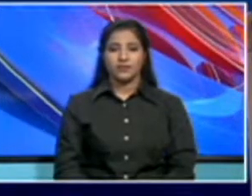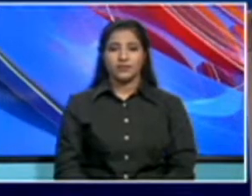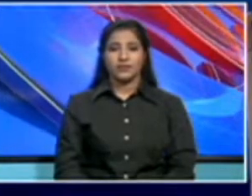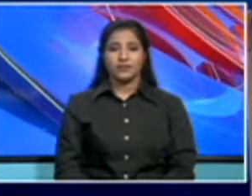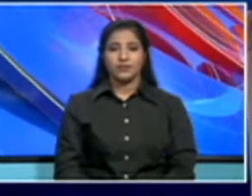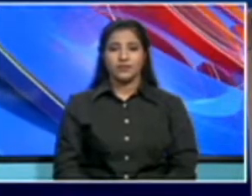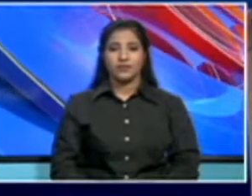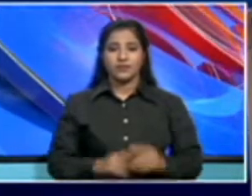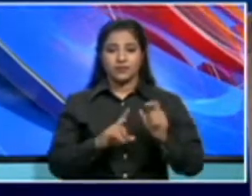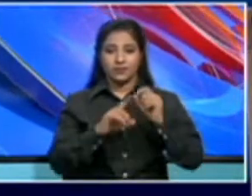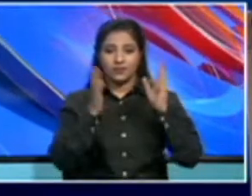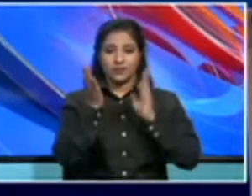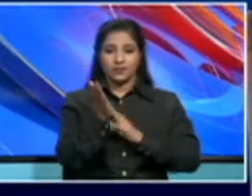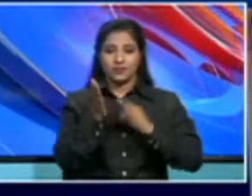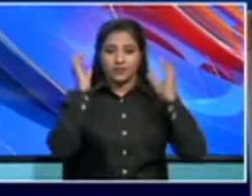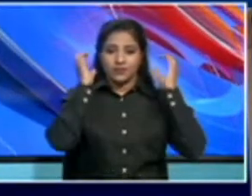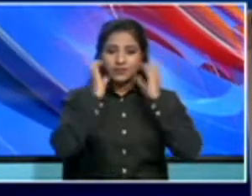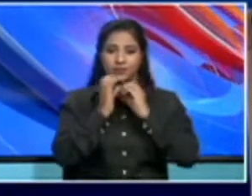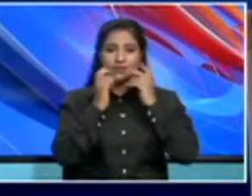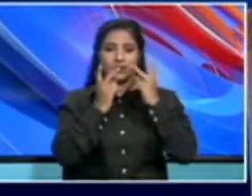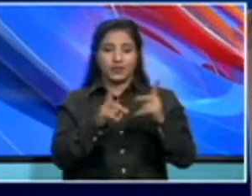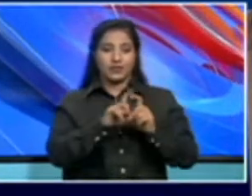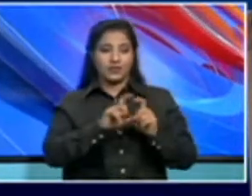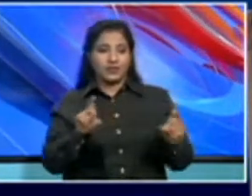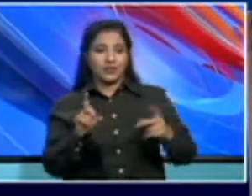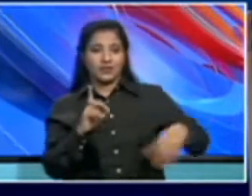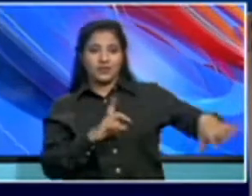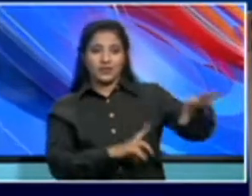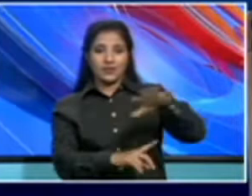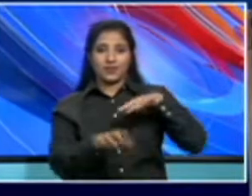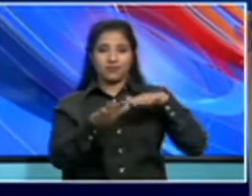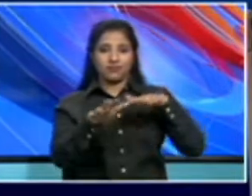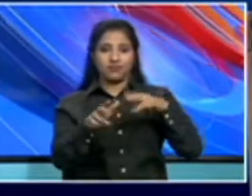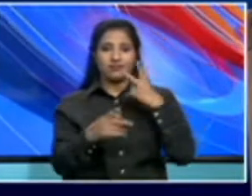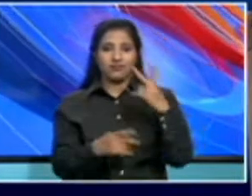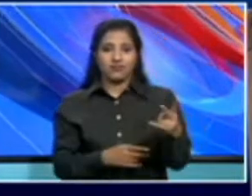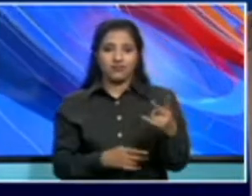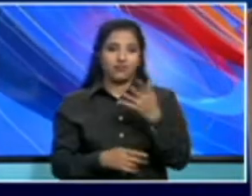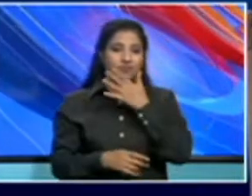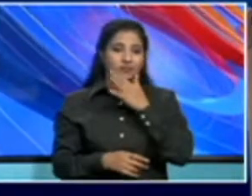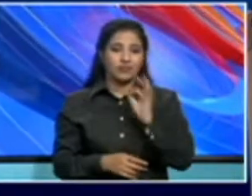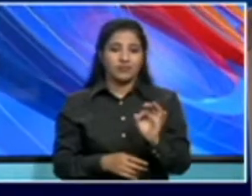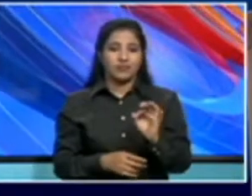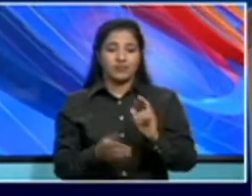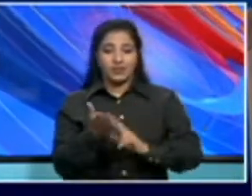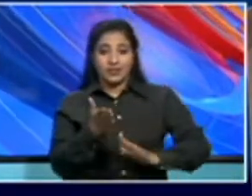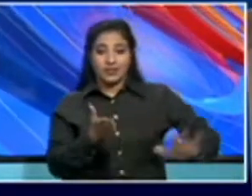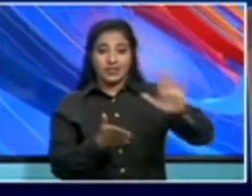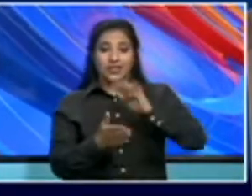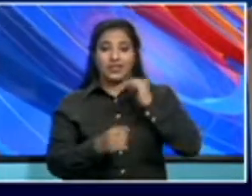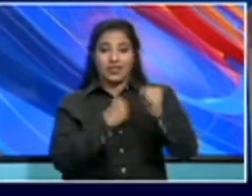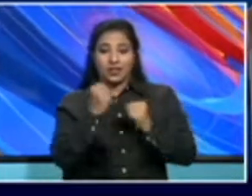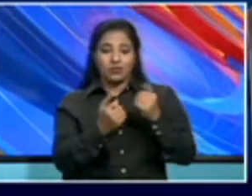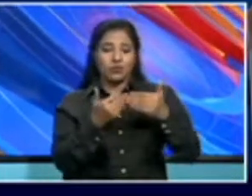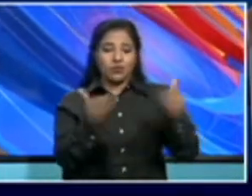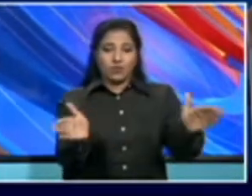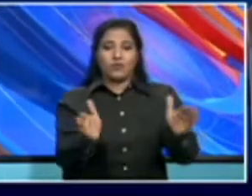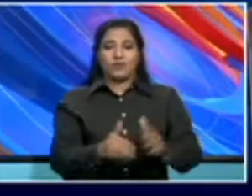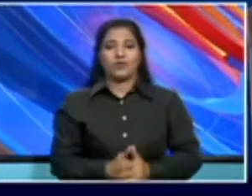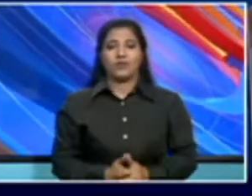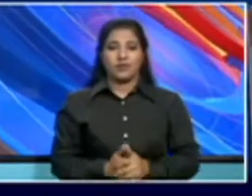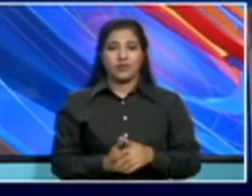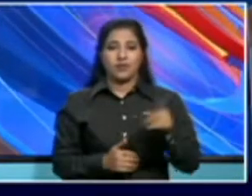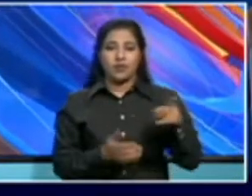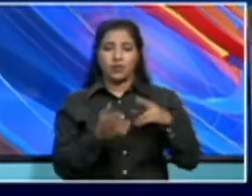Honorable Prime Minister Narendra Modi has just declared the 36th edition of the National Games open,